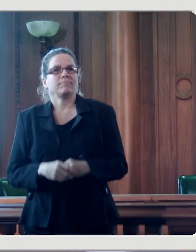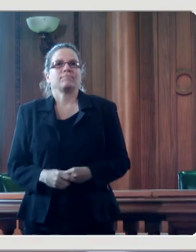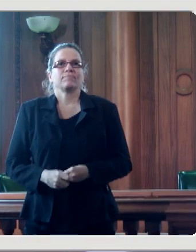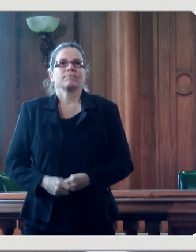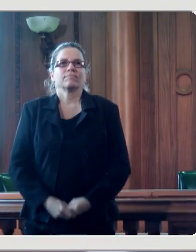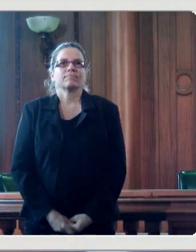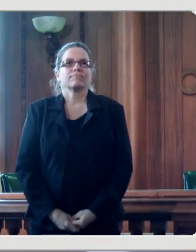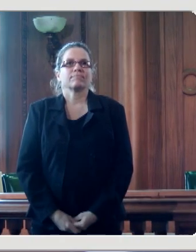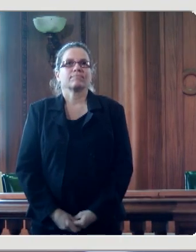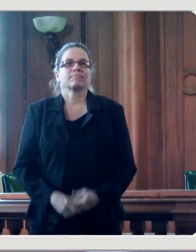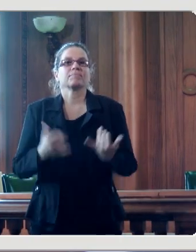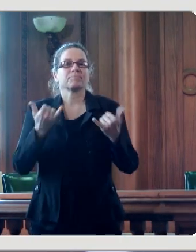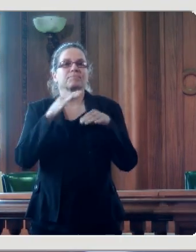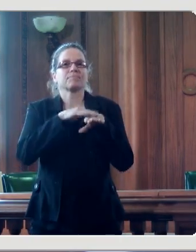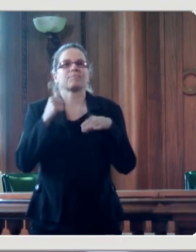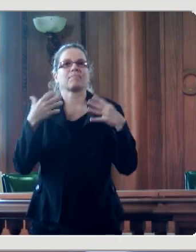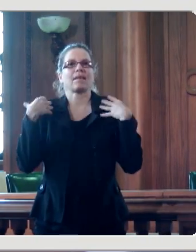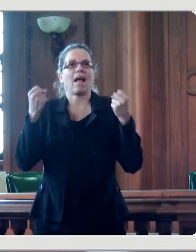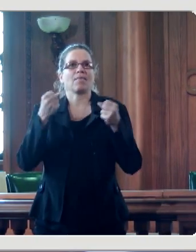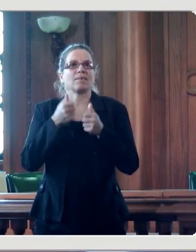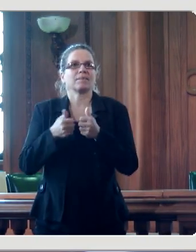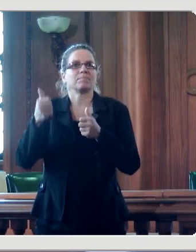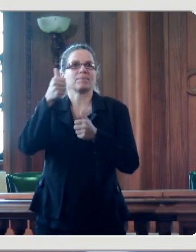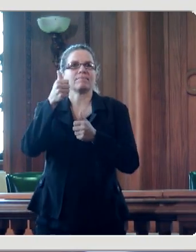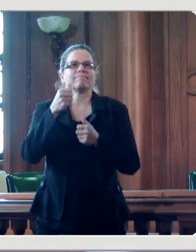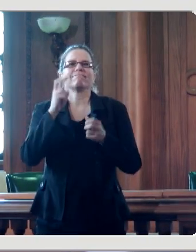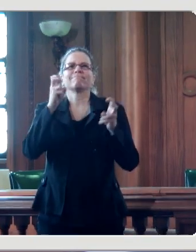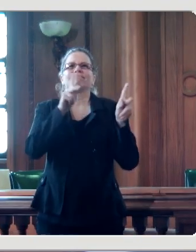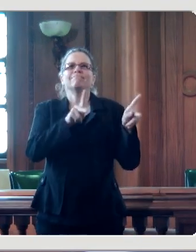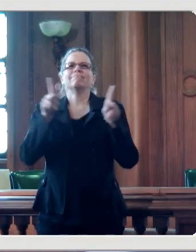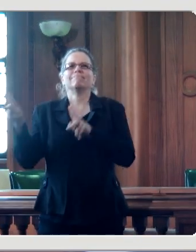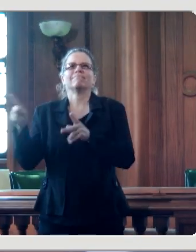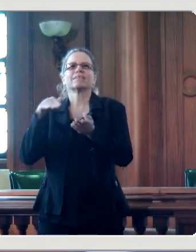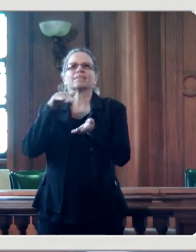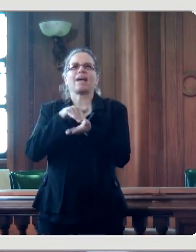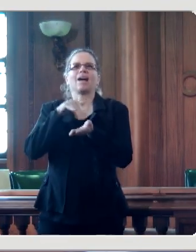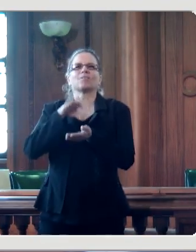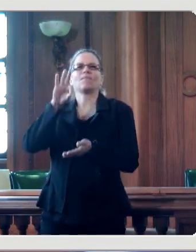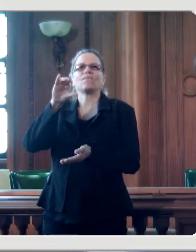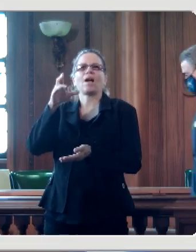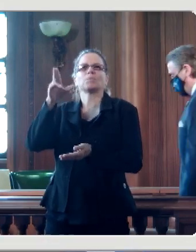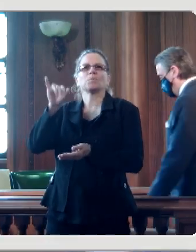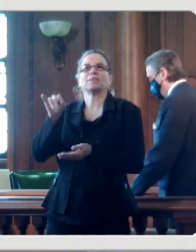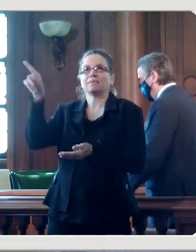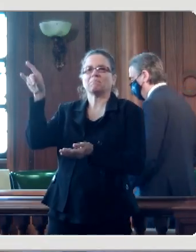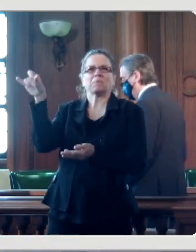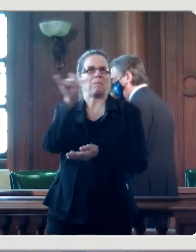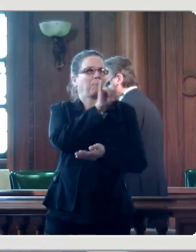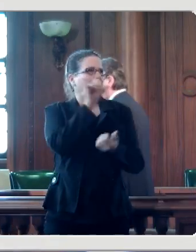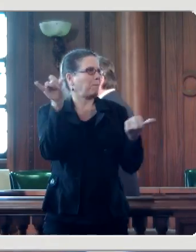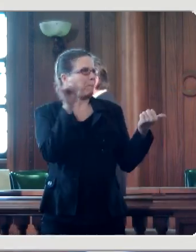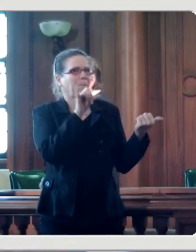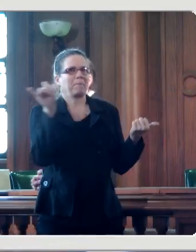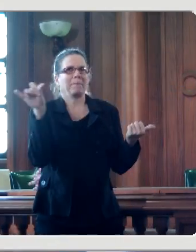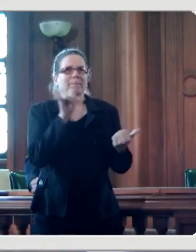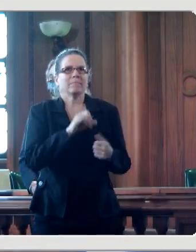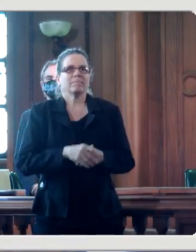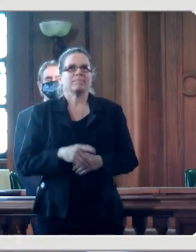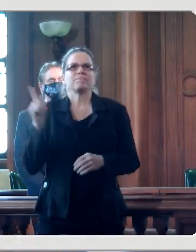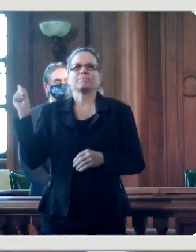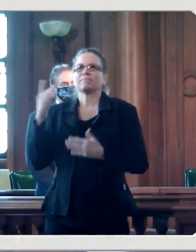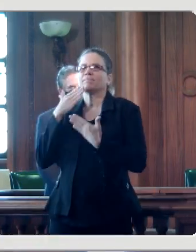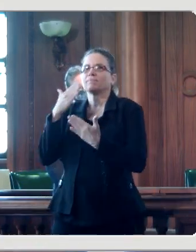Dr. Anthony Fauci, Helen Carlton Harris. Thank you. Thank you, Mayor. Thank you, as always, for